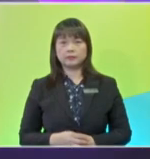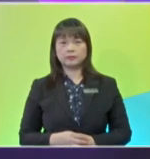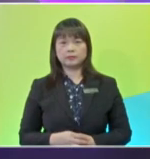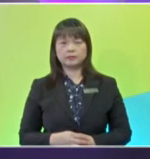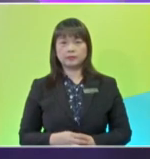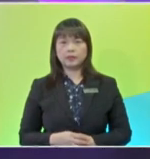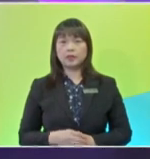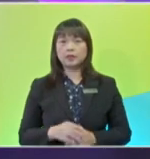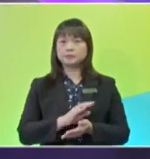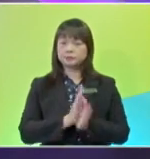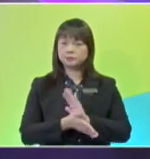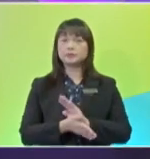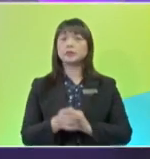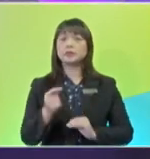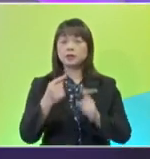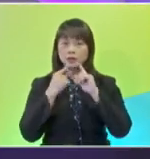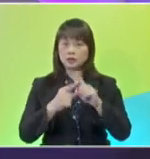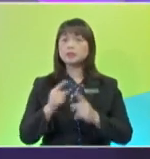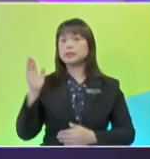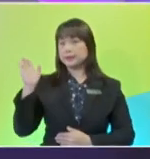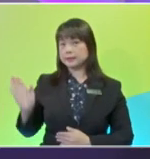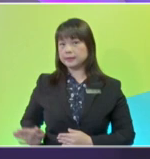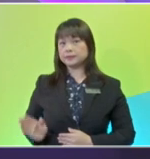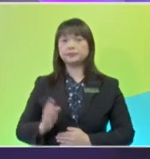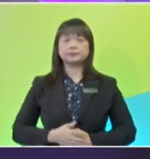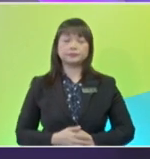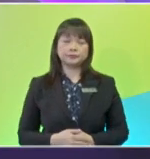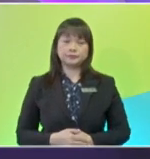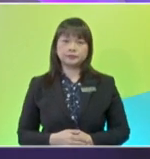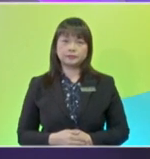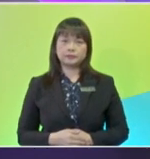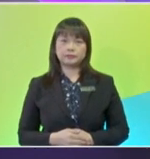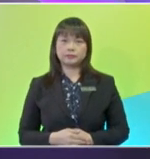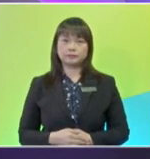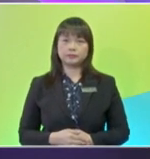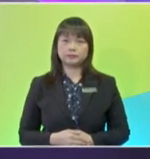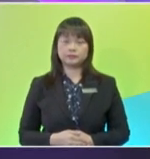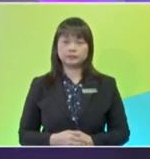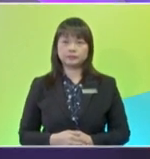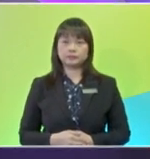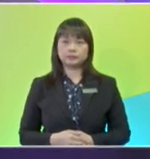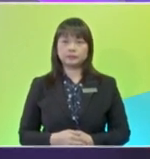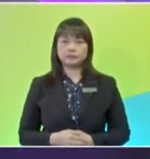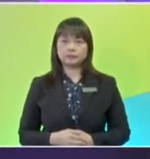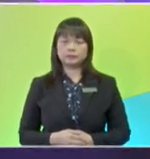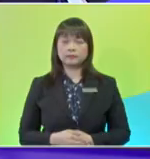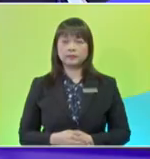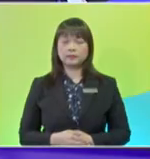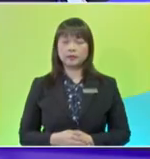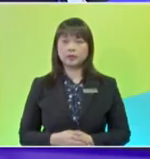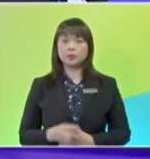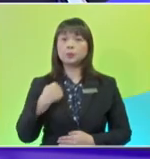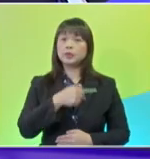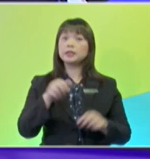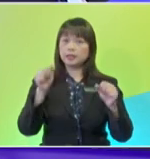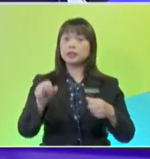So, the answer is anti-clockwise for both of rotation and also revolution. Okay. So therefore, we can conclude that because